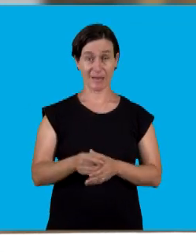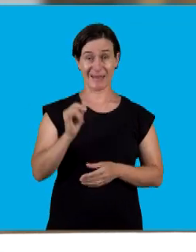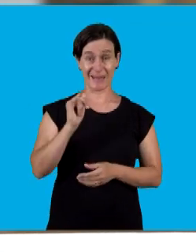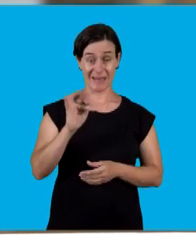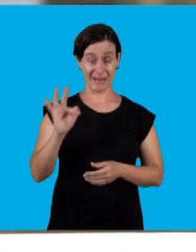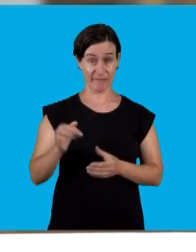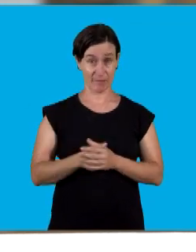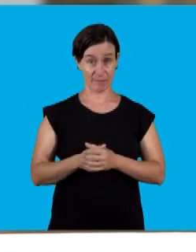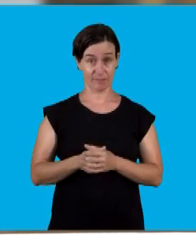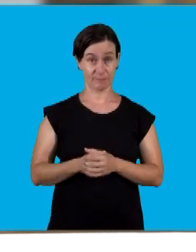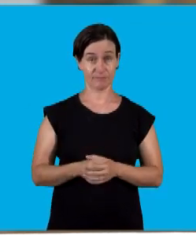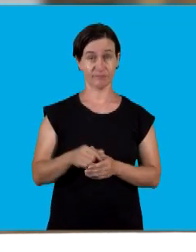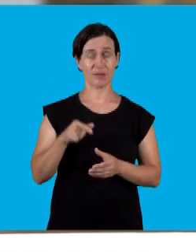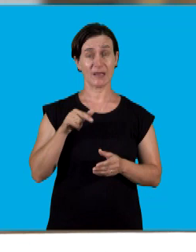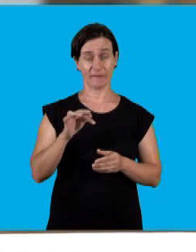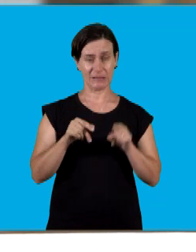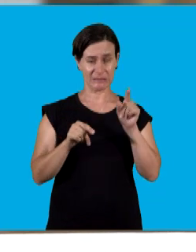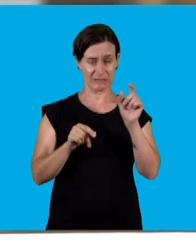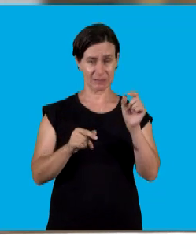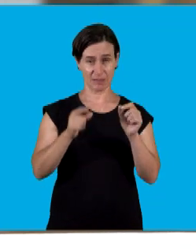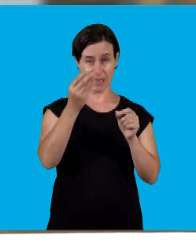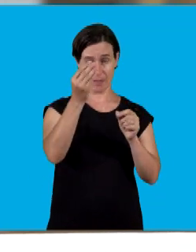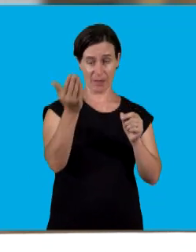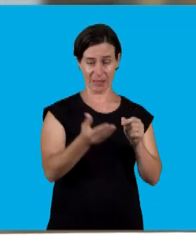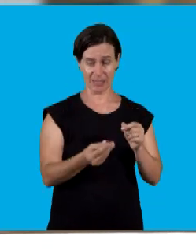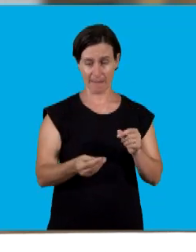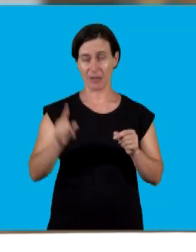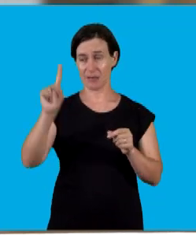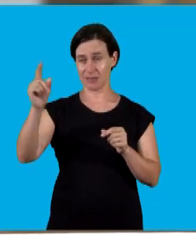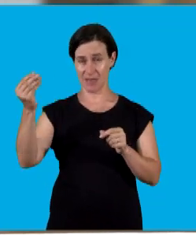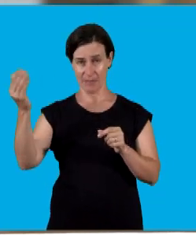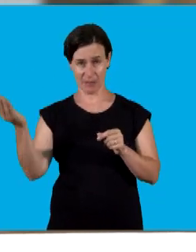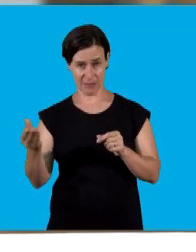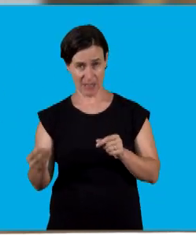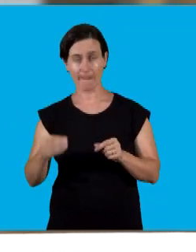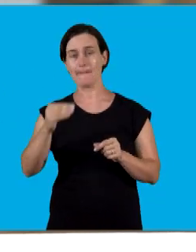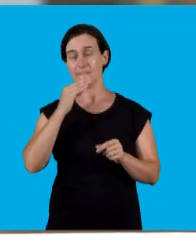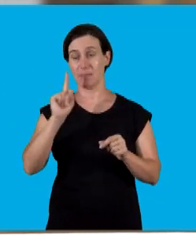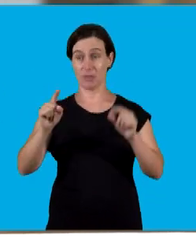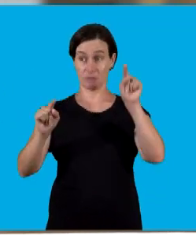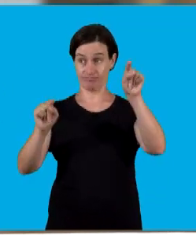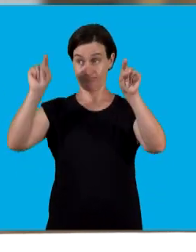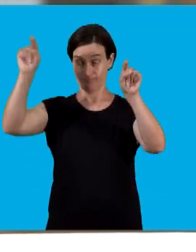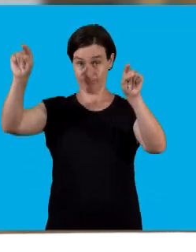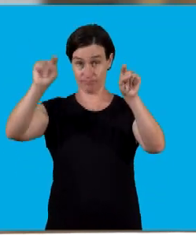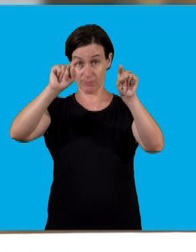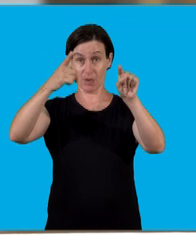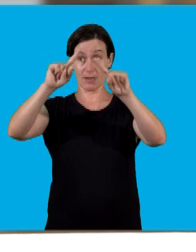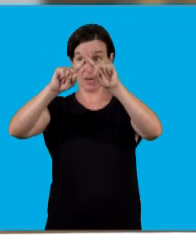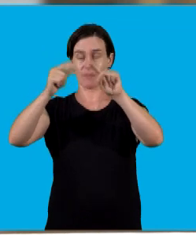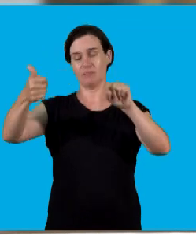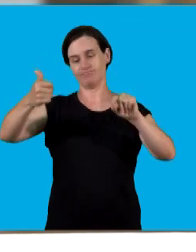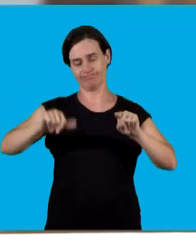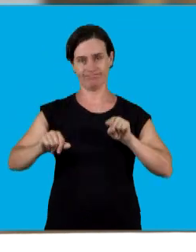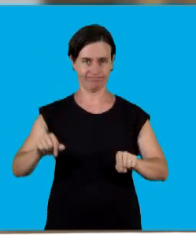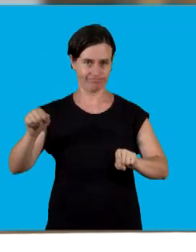two integers or two fractions, then the numerator will multiply with the numerator and the denominator will multiply with the denominator. But of course,